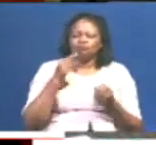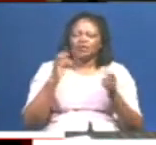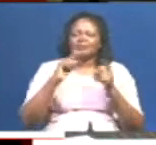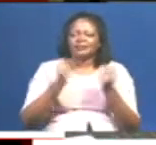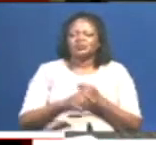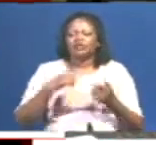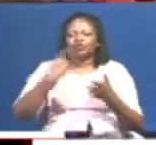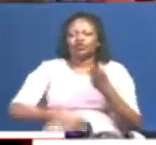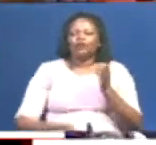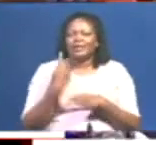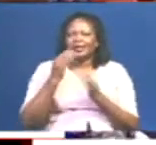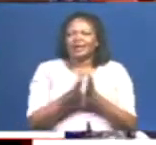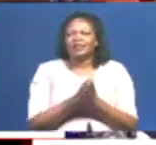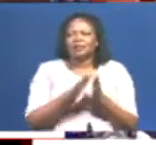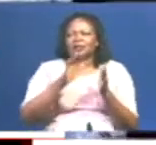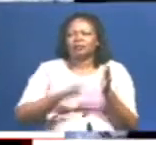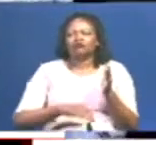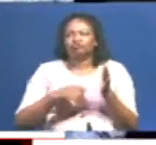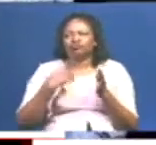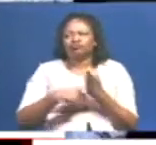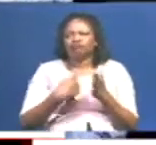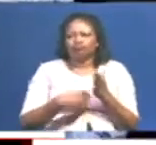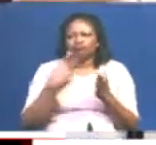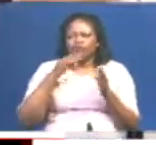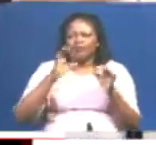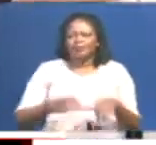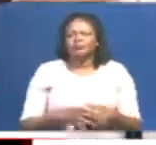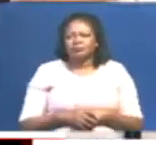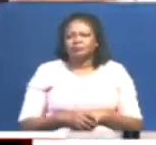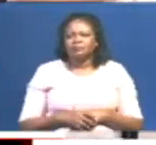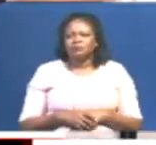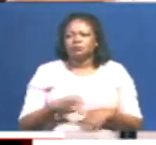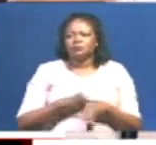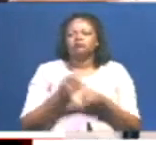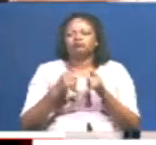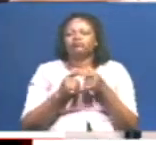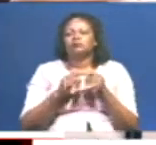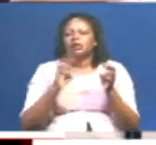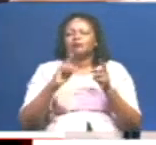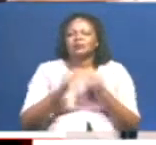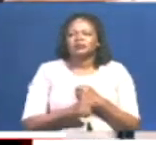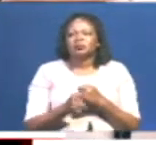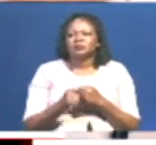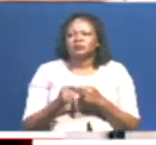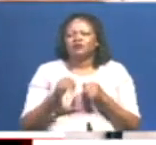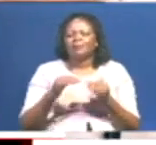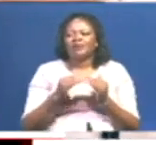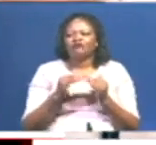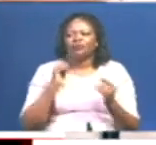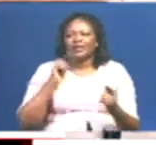of production and low prices has seen farmers earning dwindle. Also climate change. So ideally at farm level we